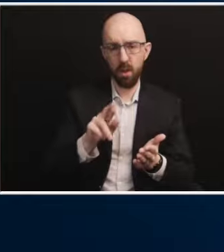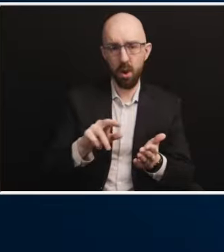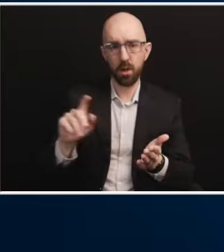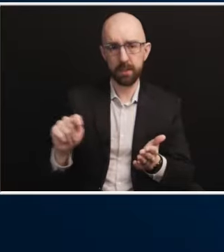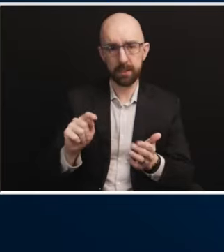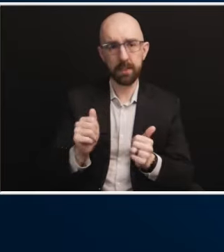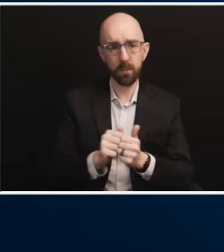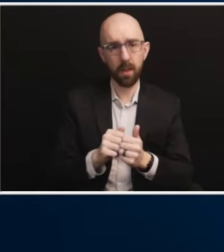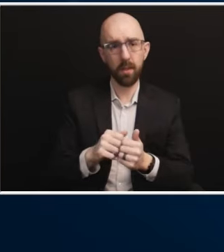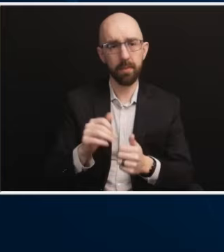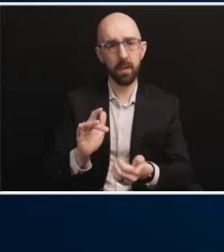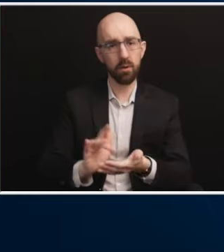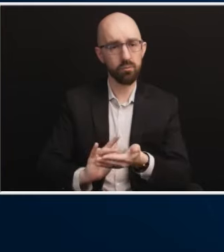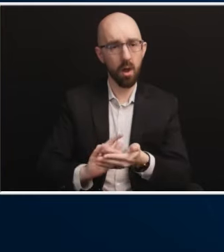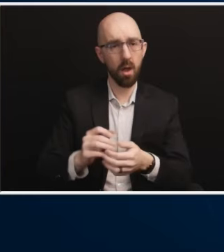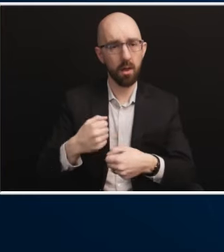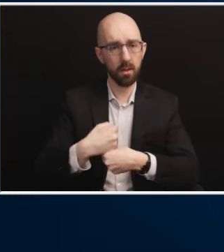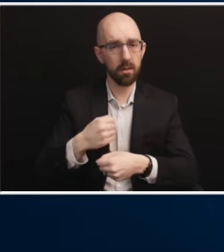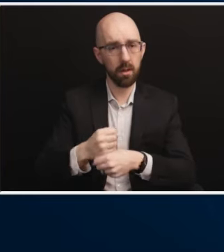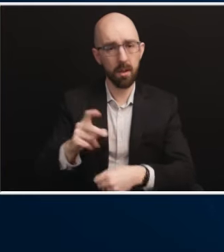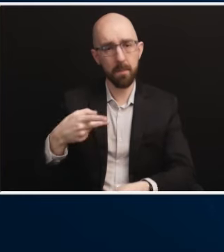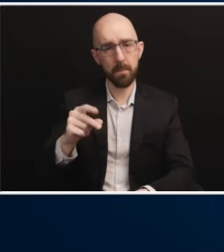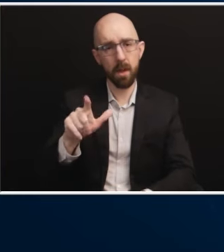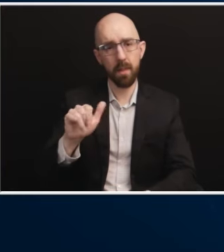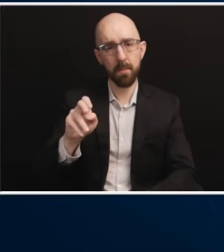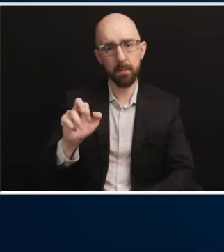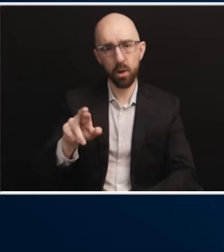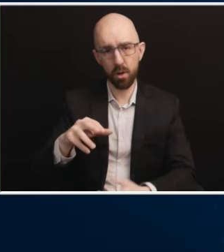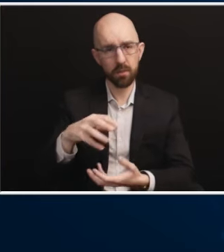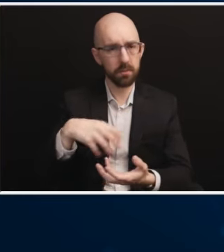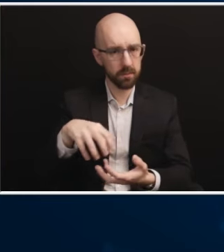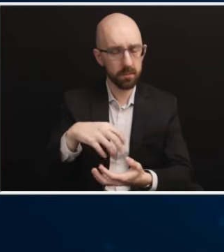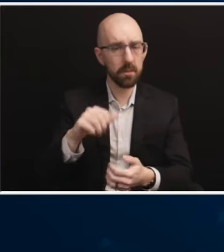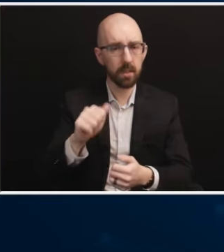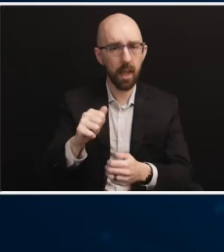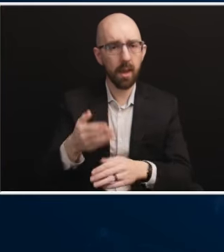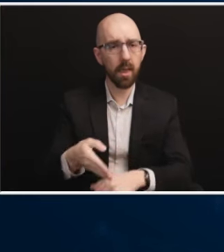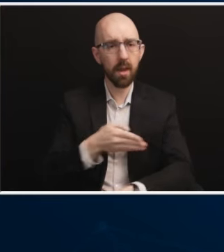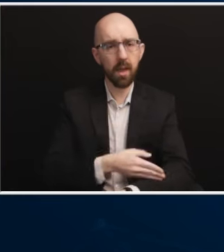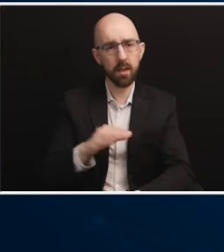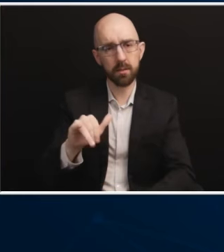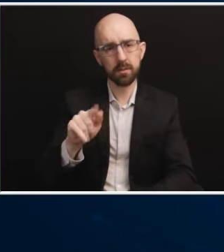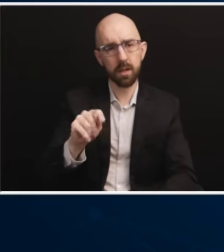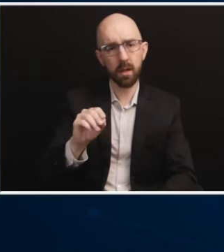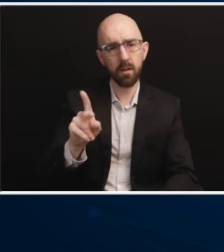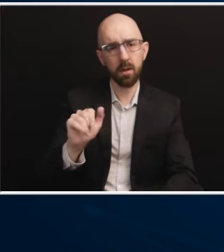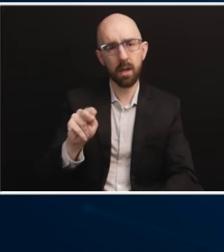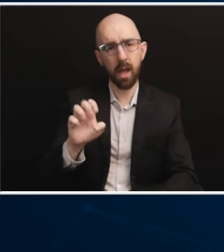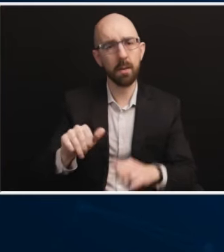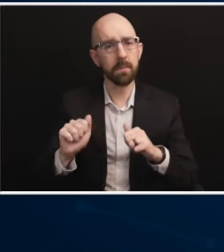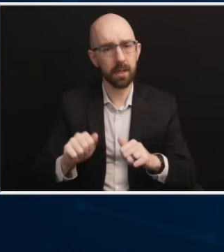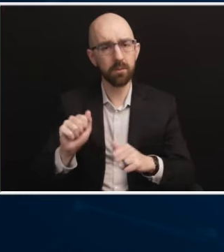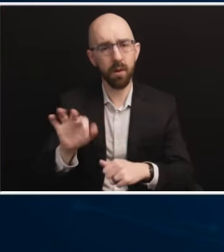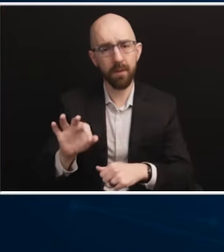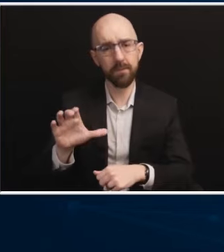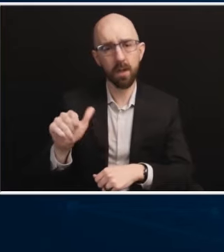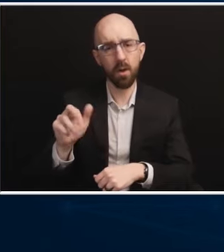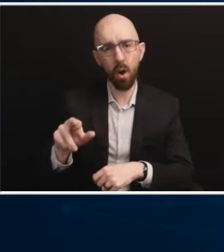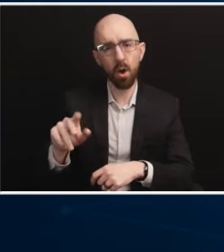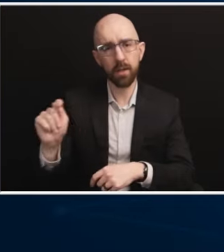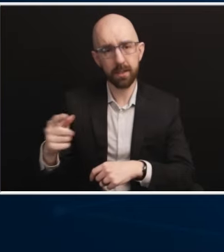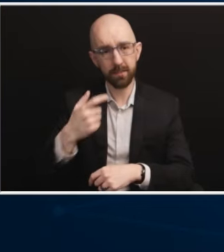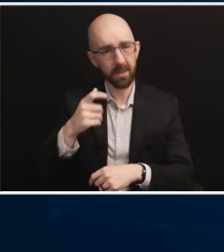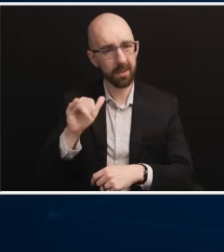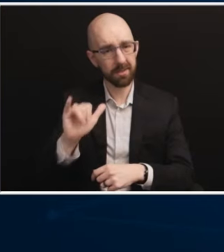The specific drug that we selected enhances the cytokine potential of CAR T-cells, but because it's a drug-eluting polymer, it's